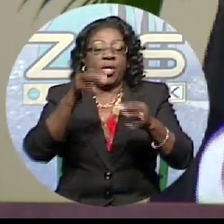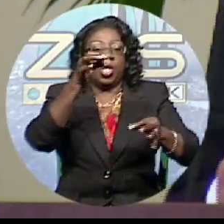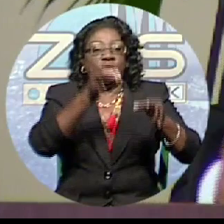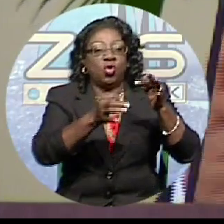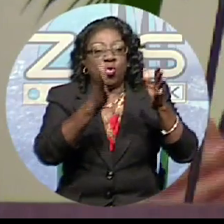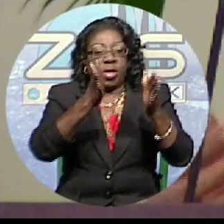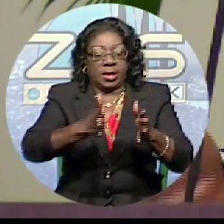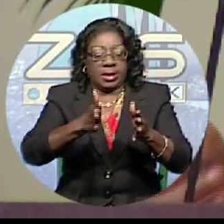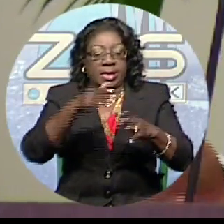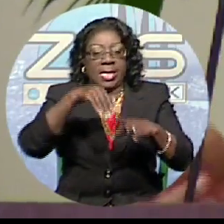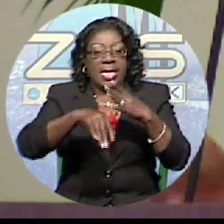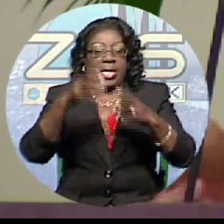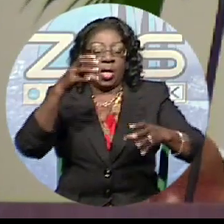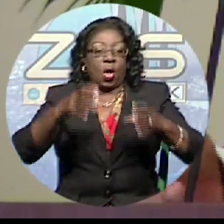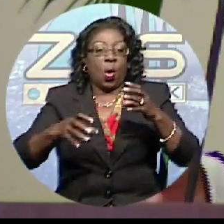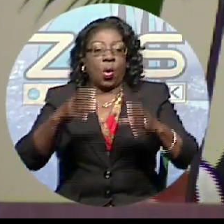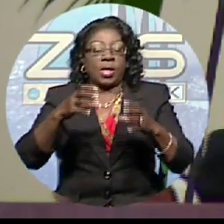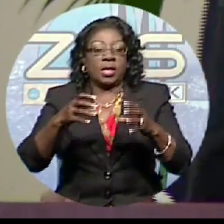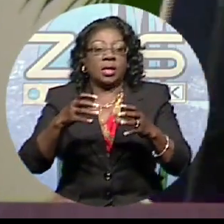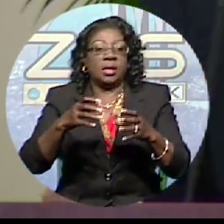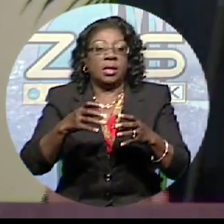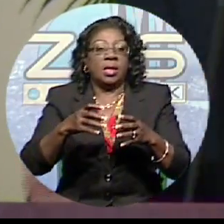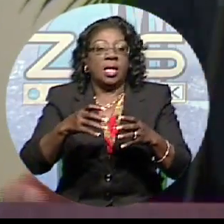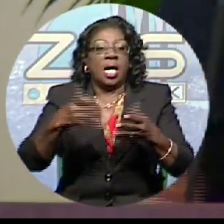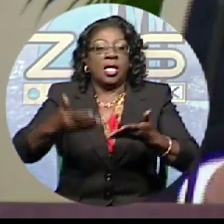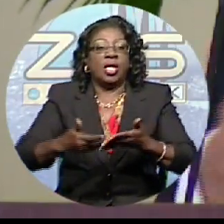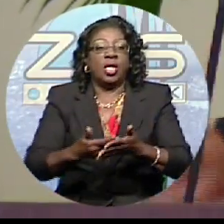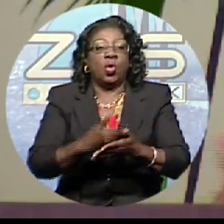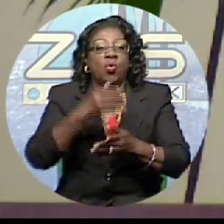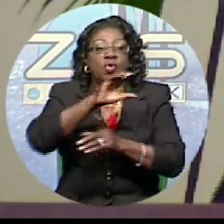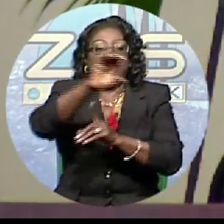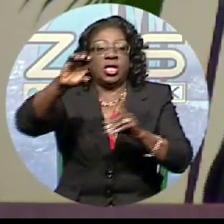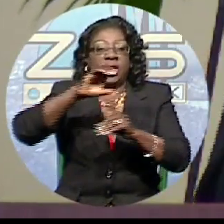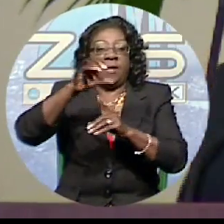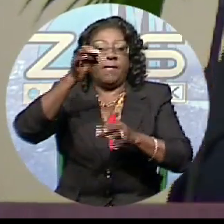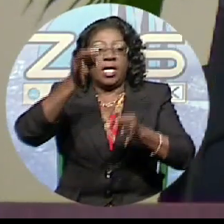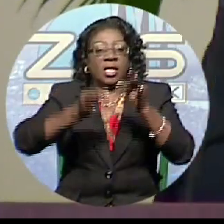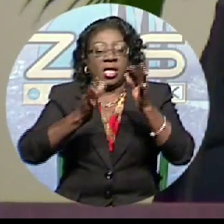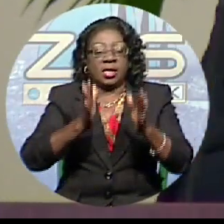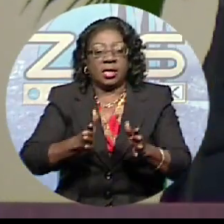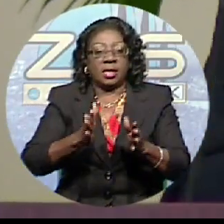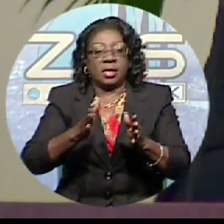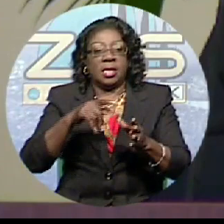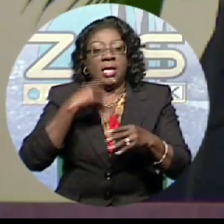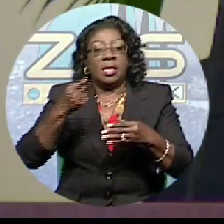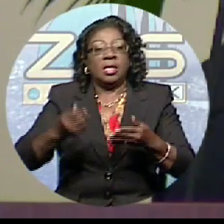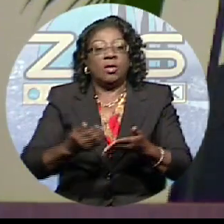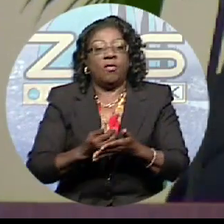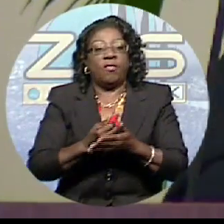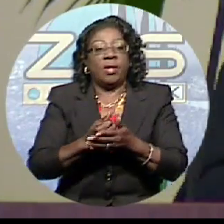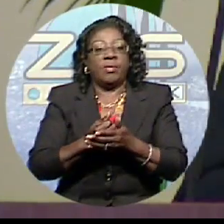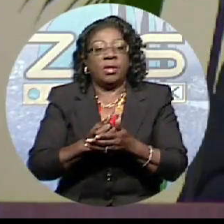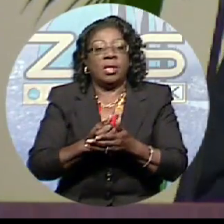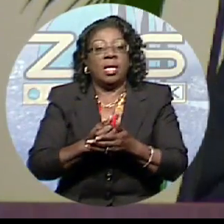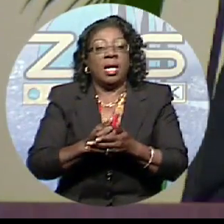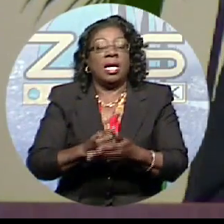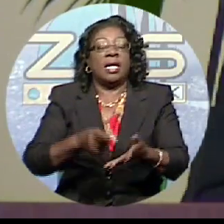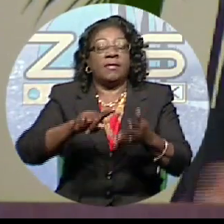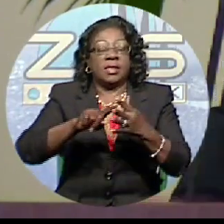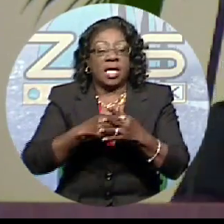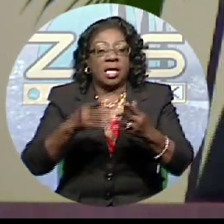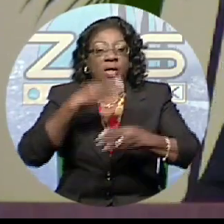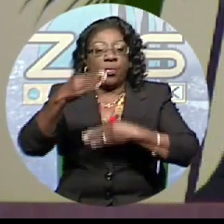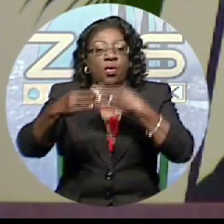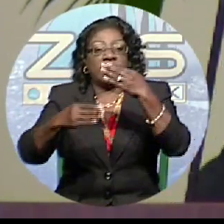We are in the process of appointing a new chief justice. The constitutional framework exists, and I have initiated the